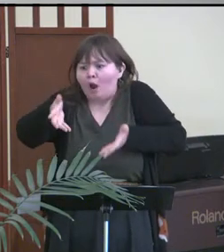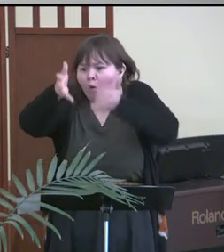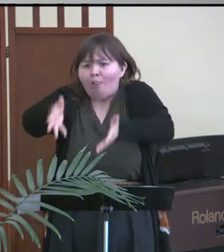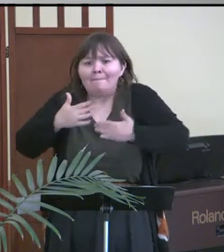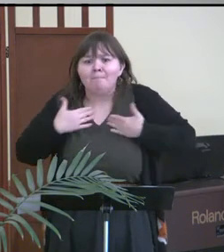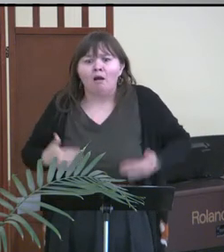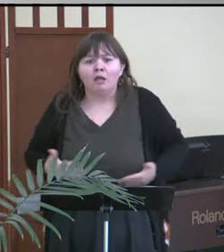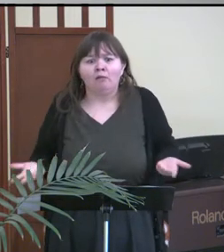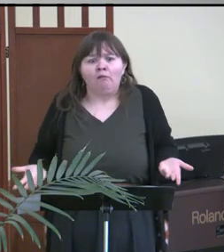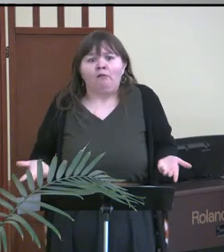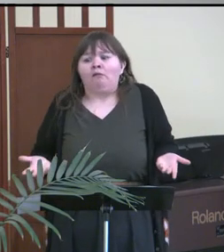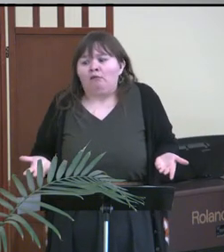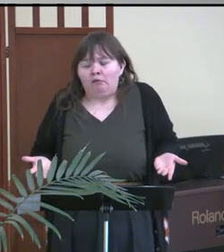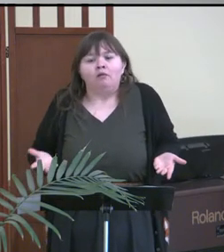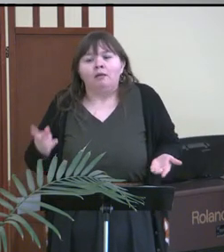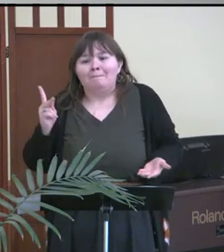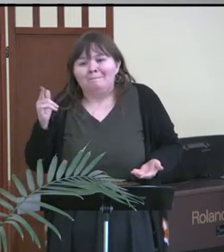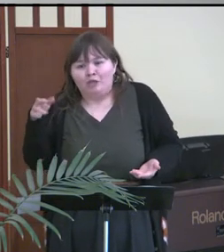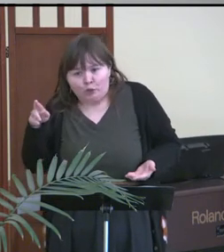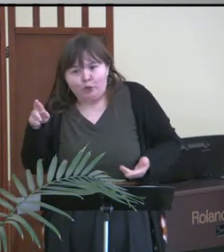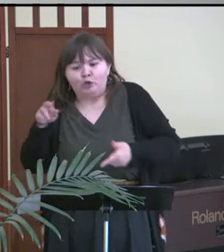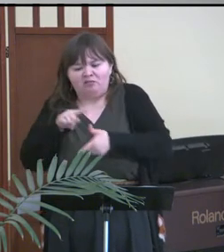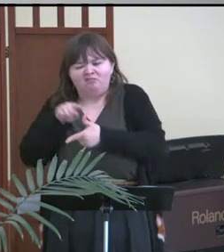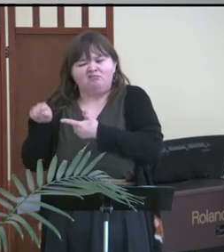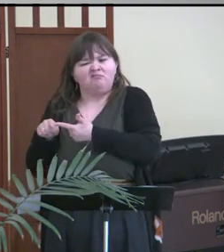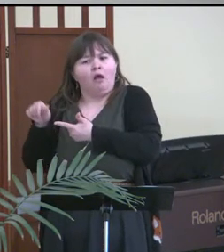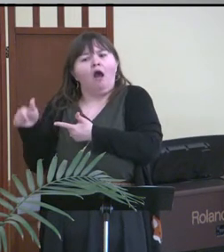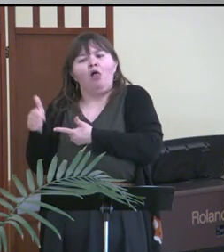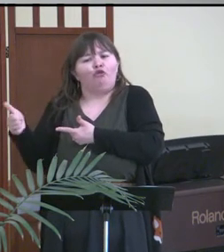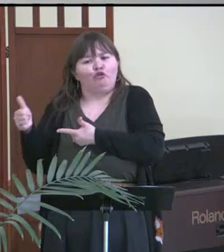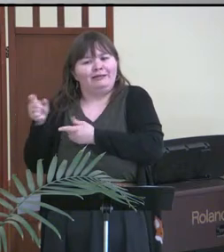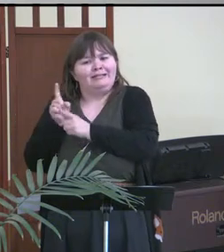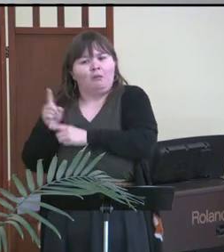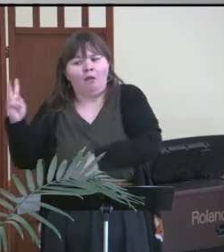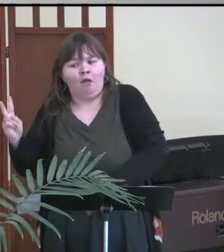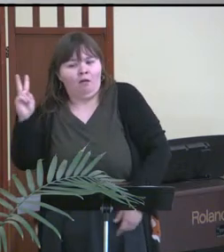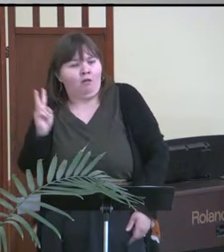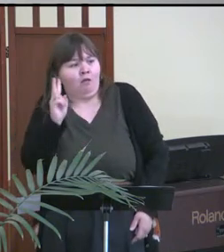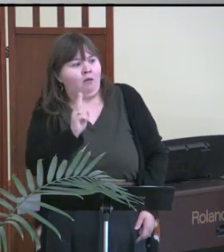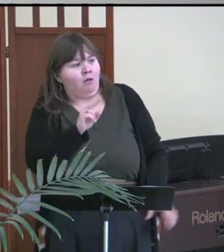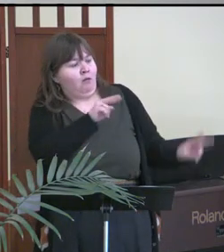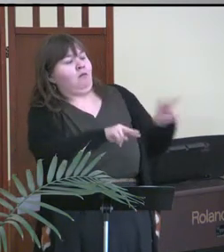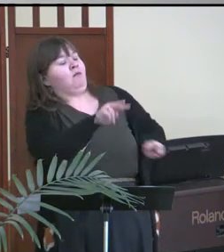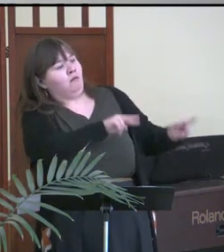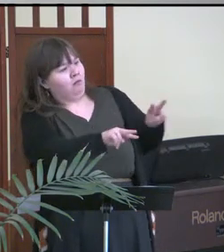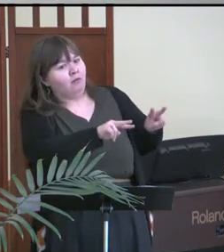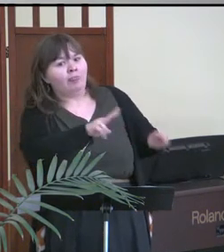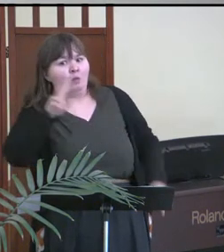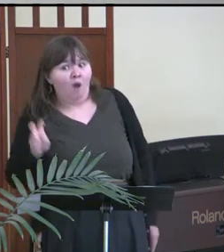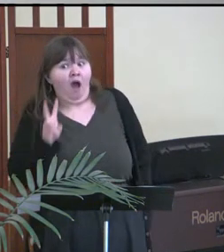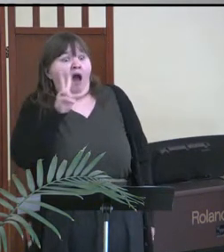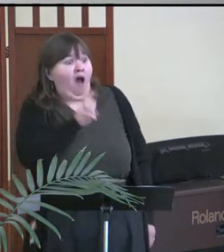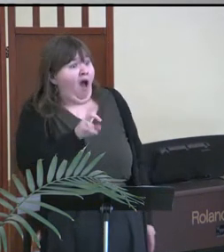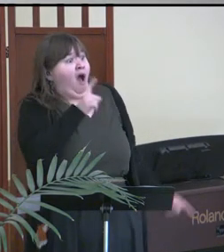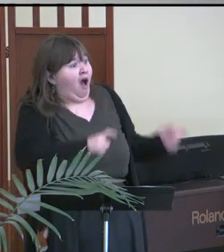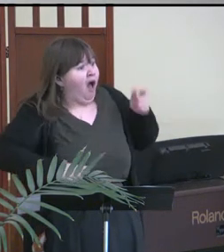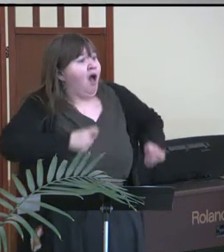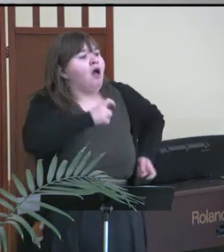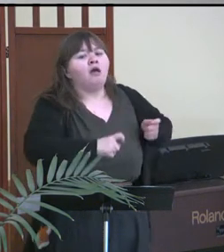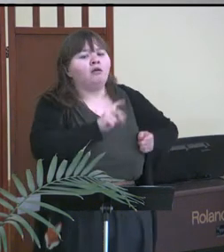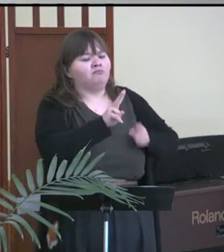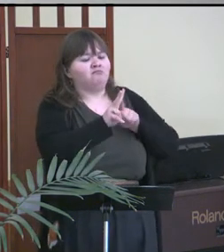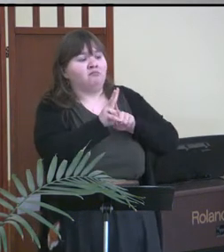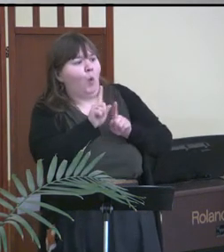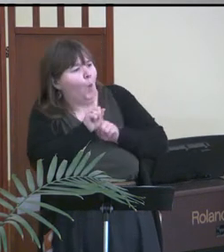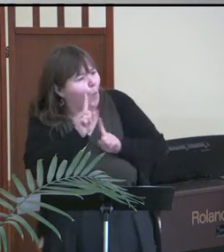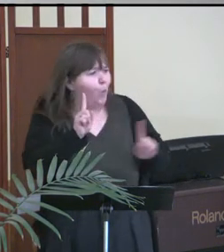laid him." Then Peter and the other disciple set out and went toward the tomb. The two were running together, but the other disciple